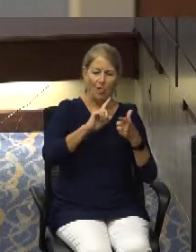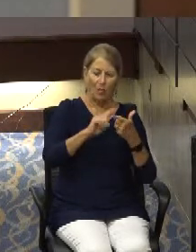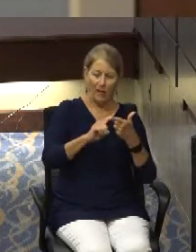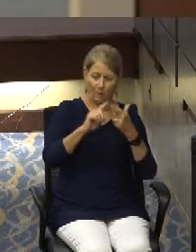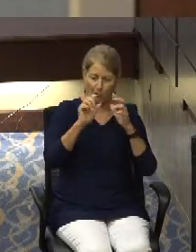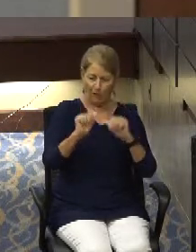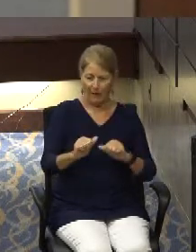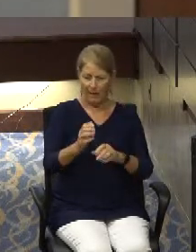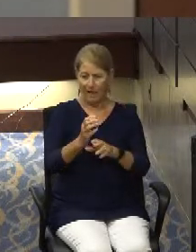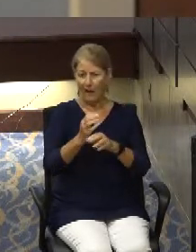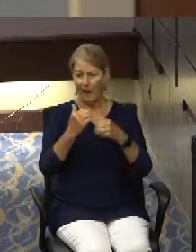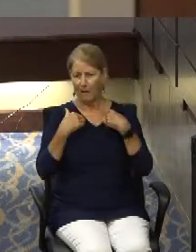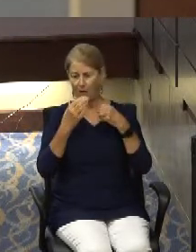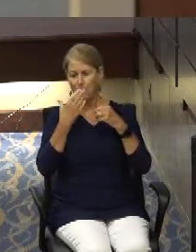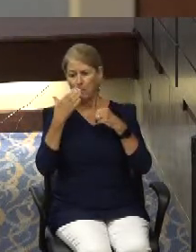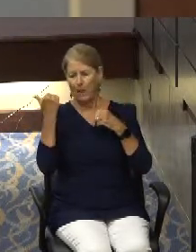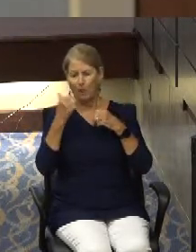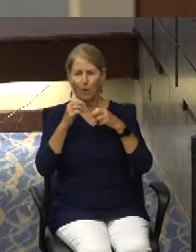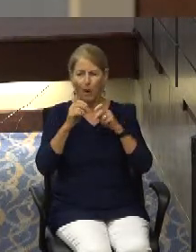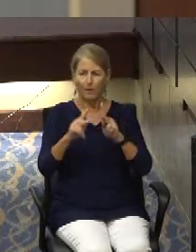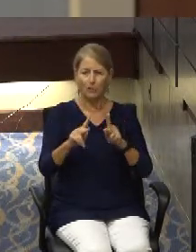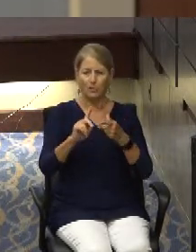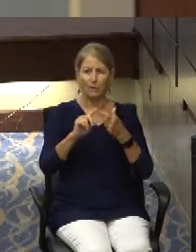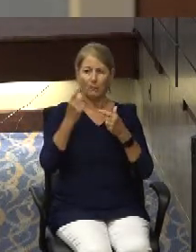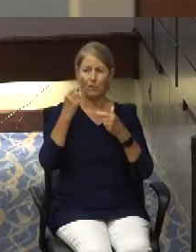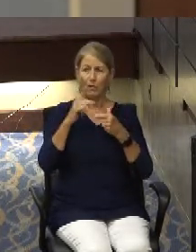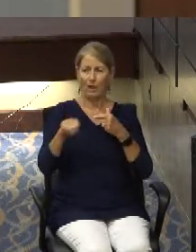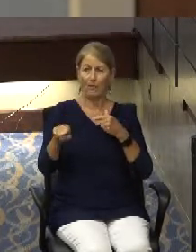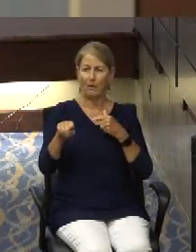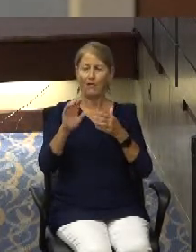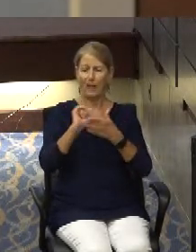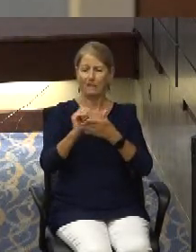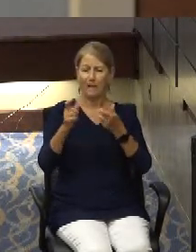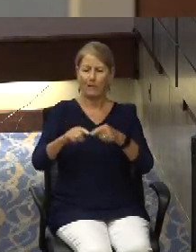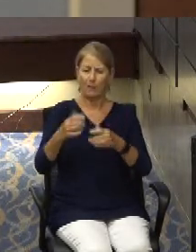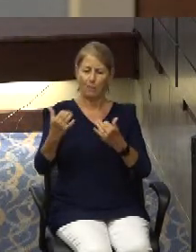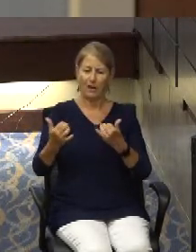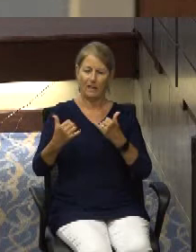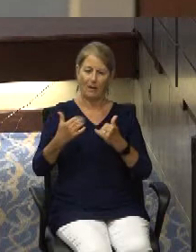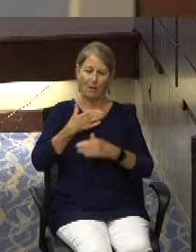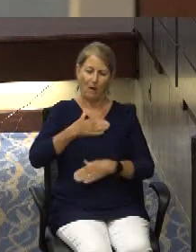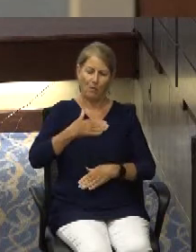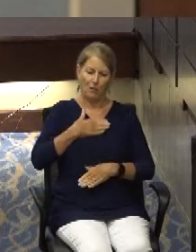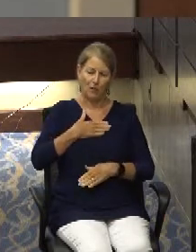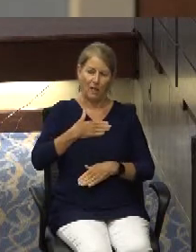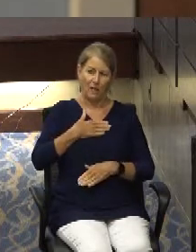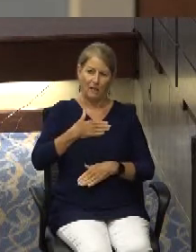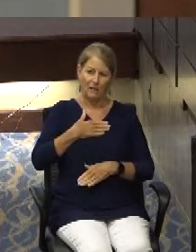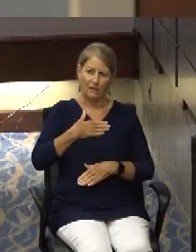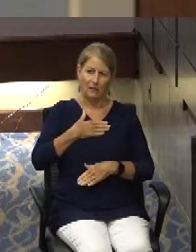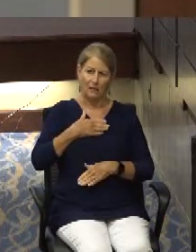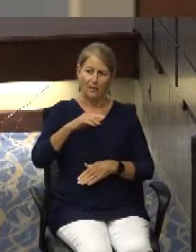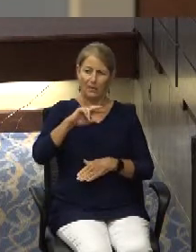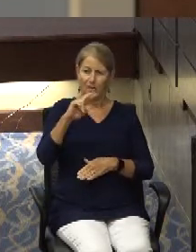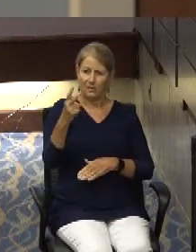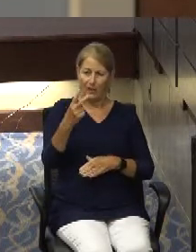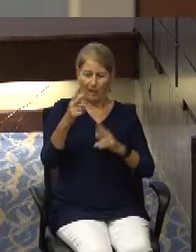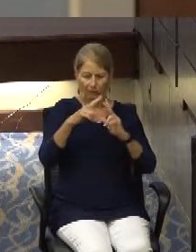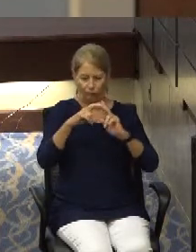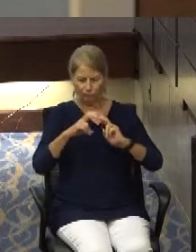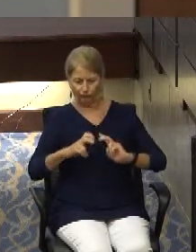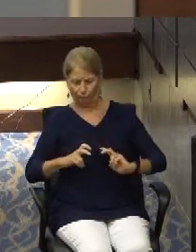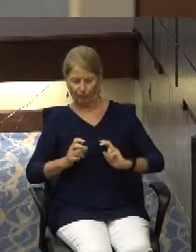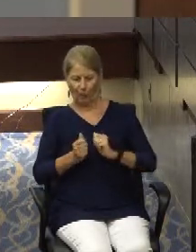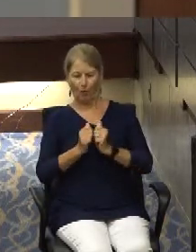a better opportunity for them, and that's exactly what is happening right now. So I appreciate the second deeper dive into this and look forward